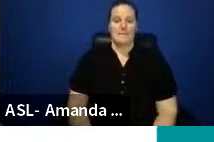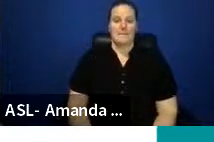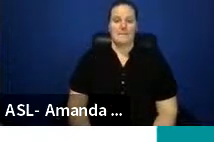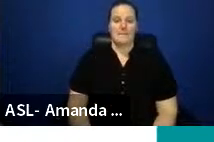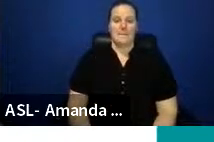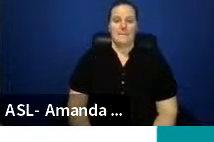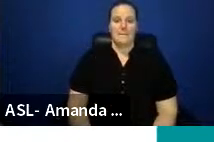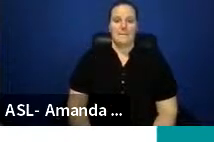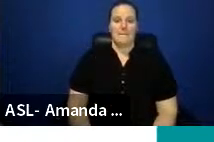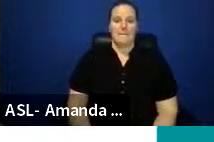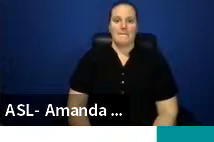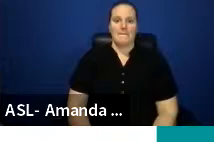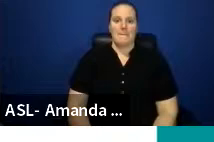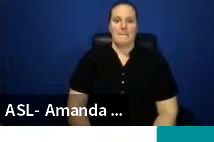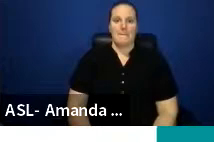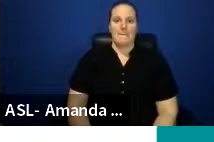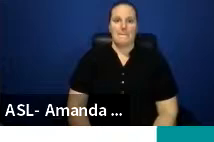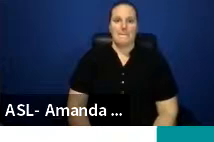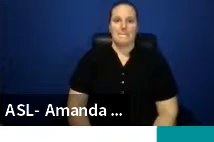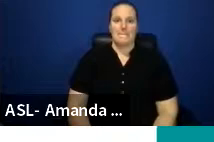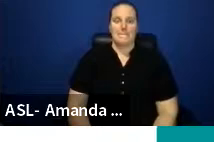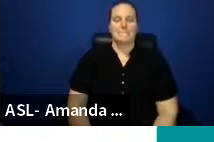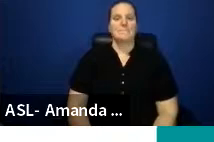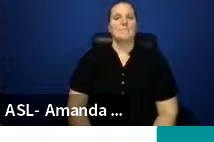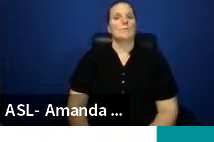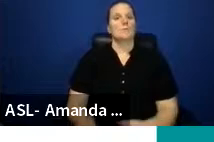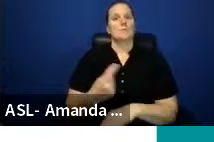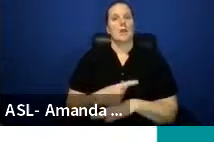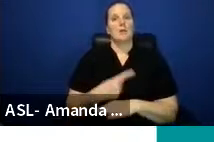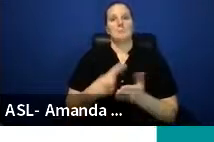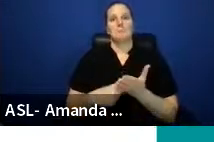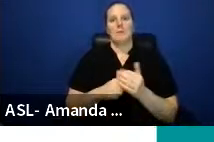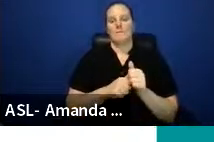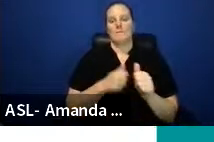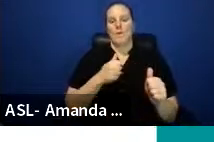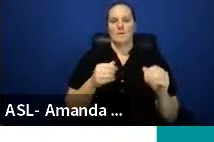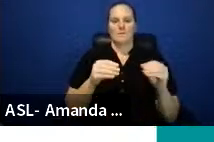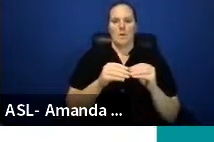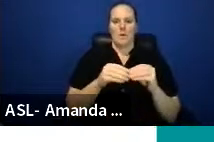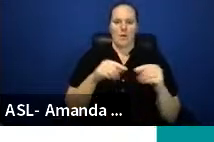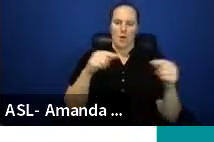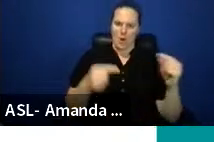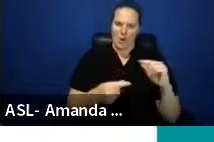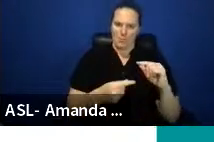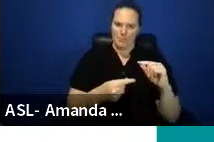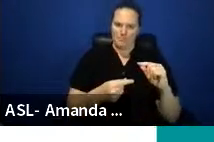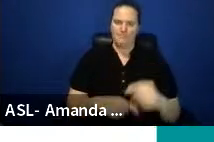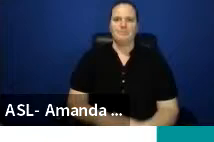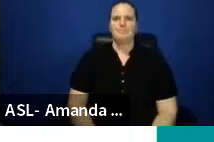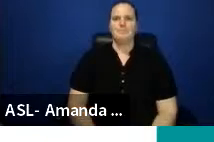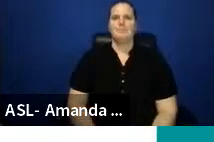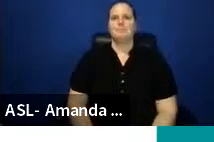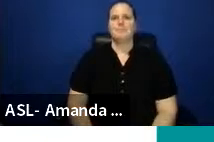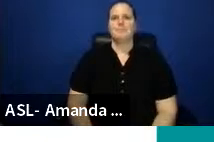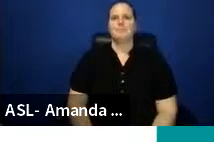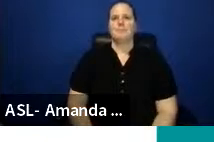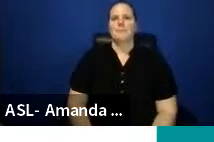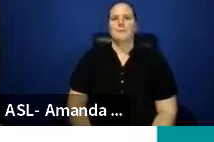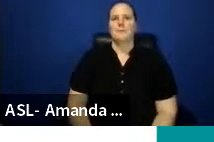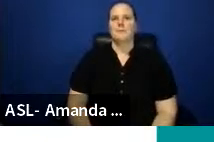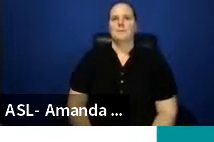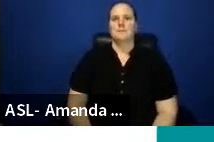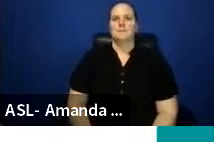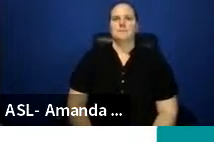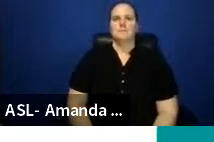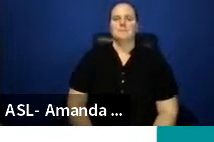All right, and so this category we're going to go through today is about avoid further harm, and essentially the focus here is just to make sure